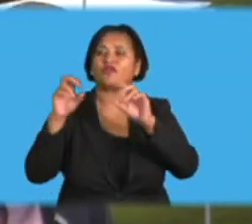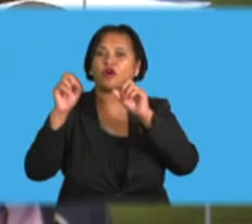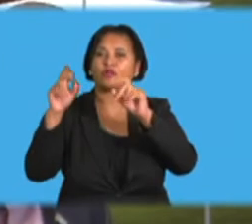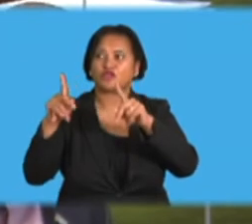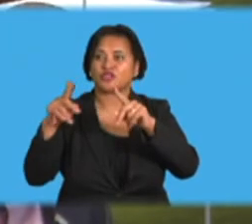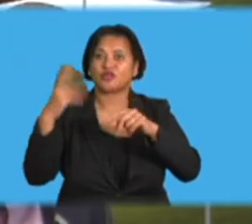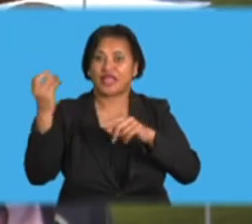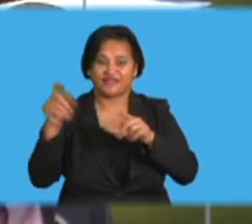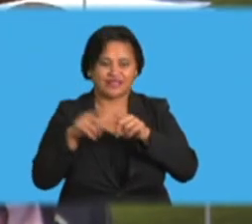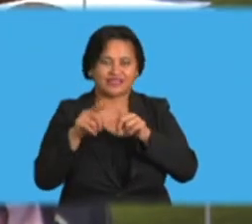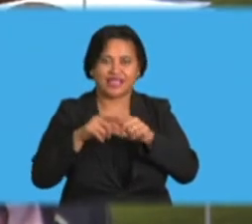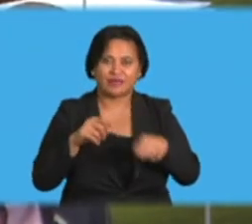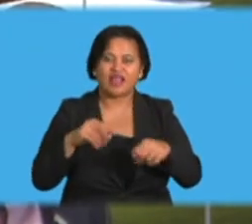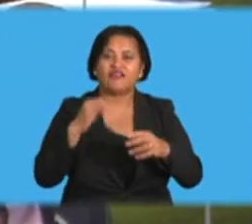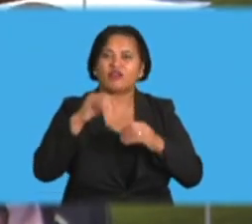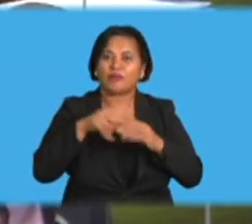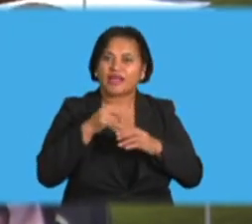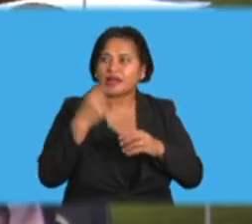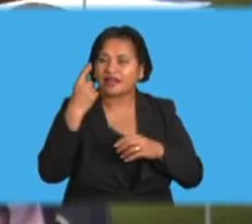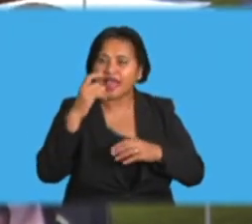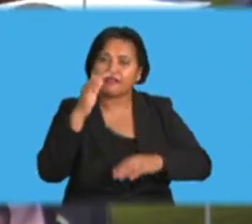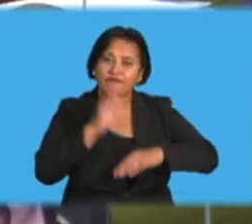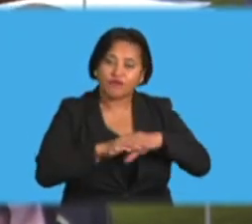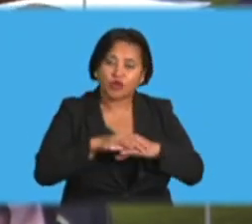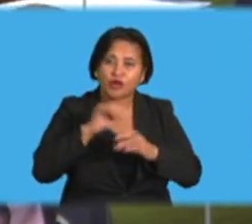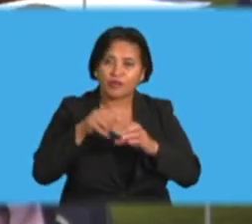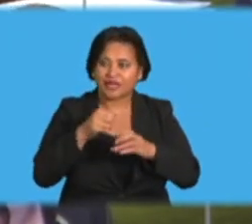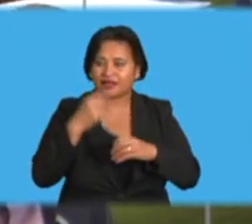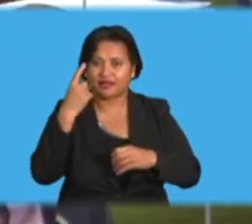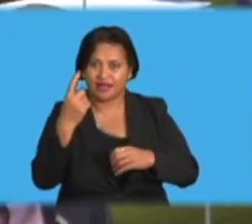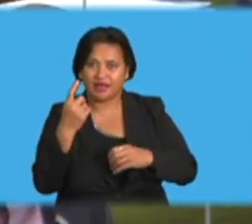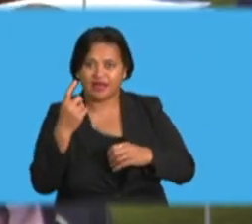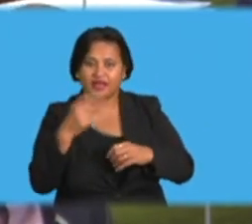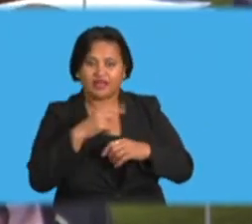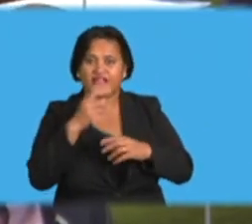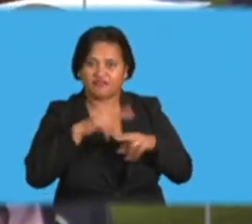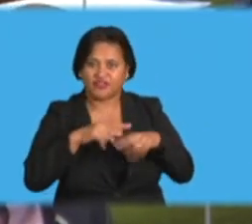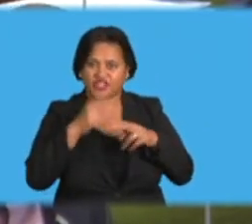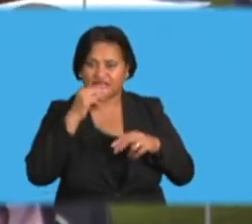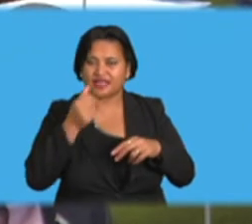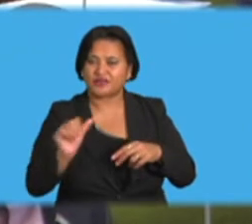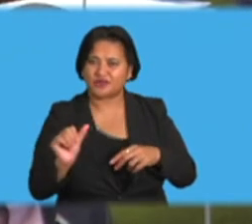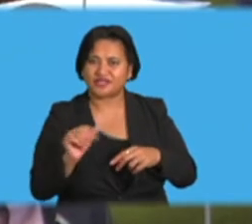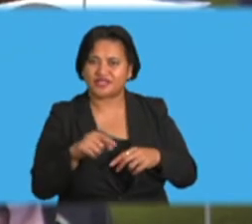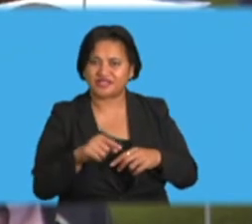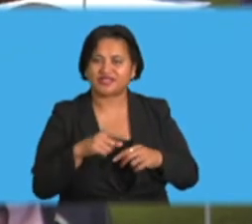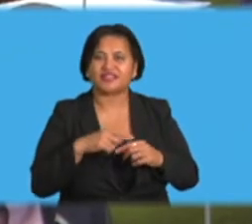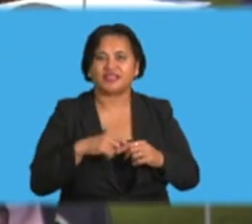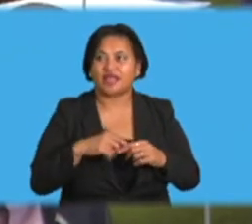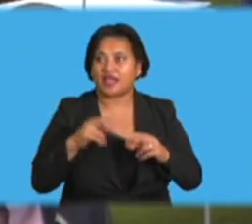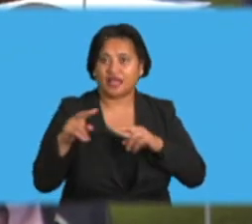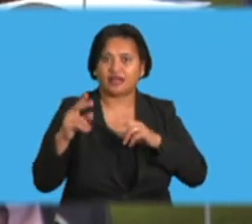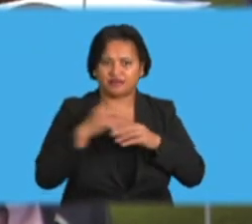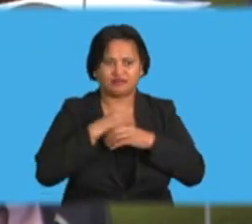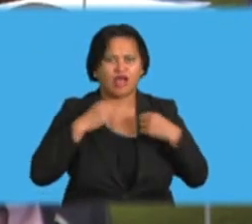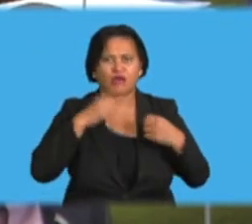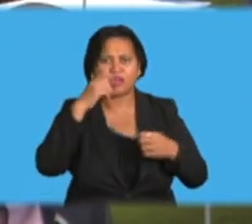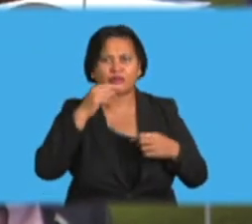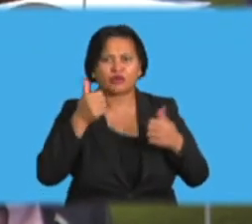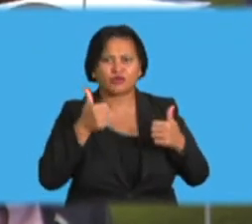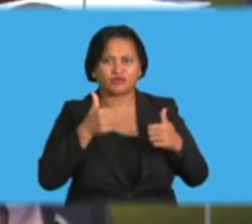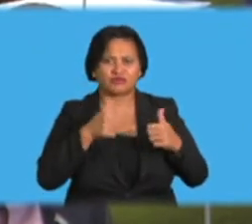facilities, including medical care, full medical care, which Fiji can actually take advantage of. And already, our people are very good at looking after